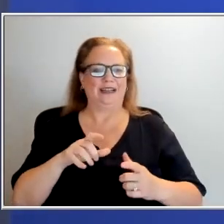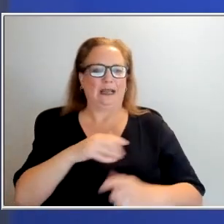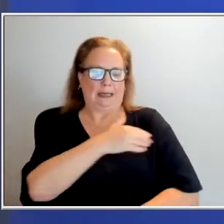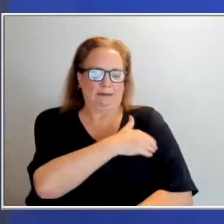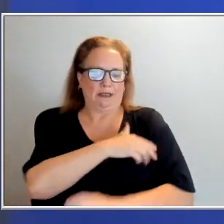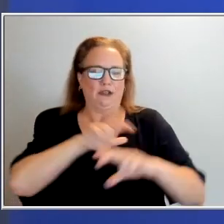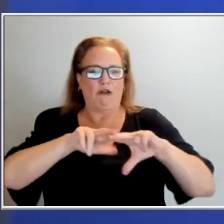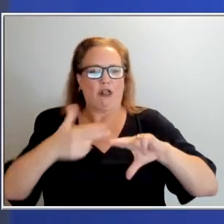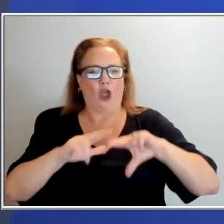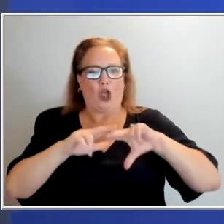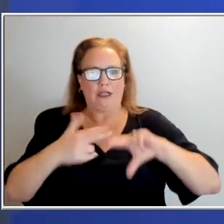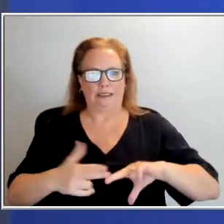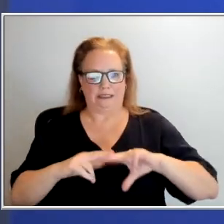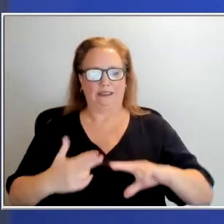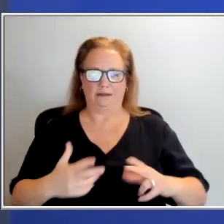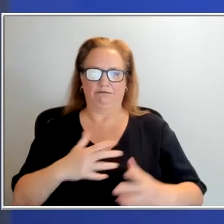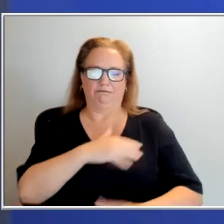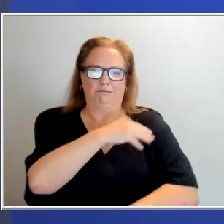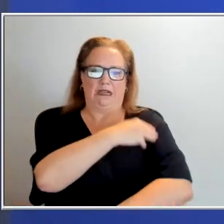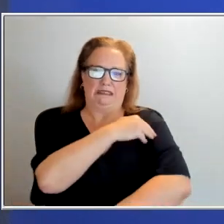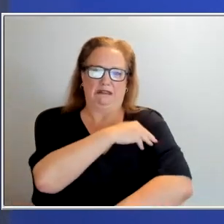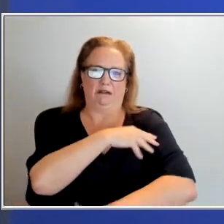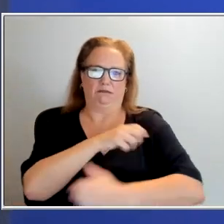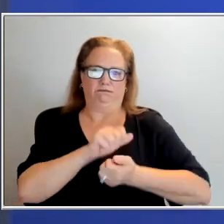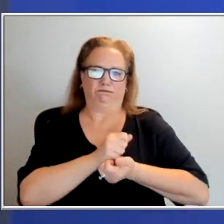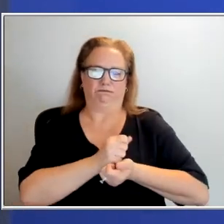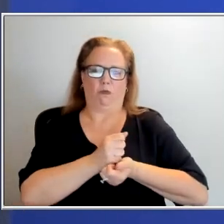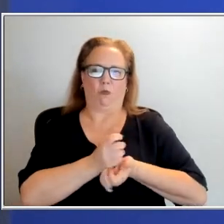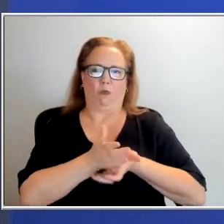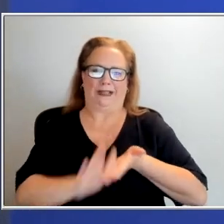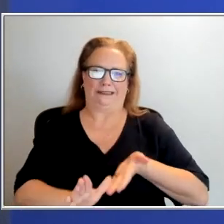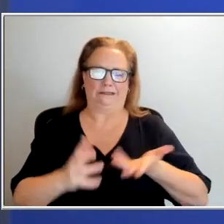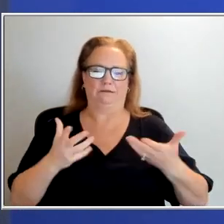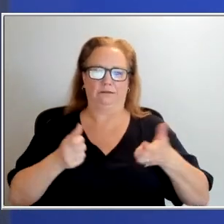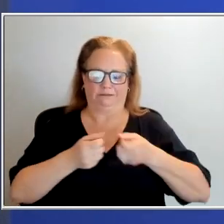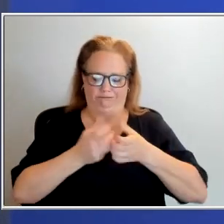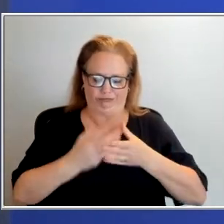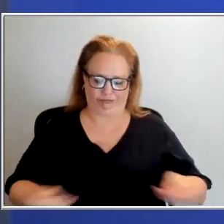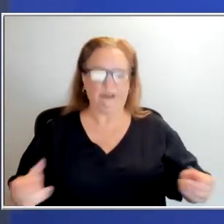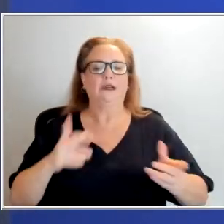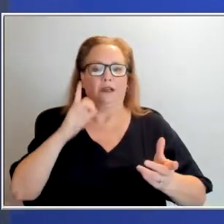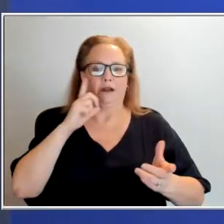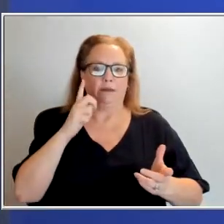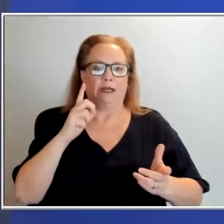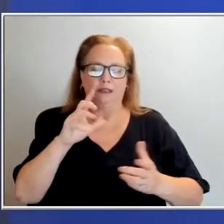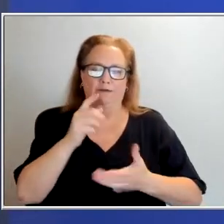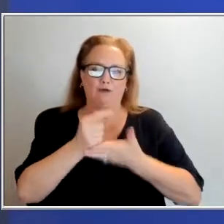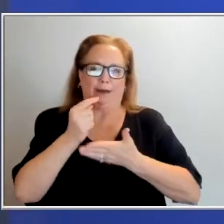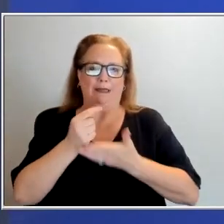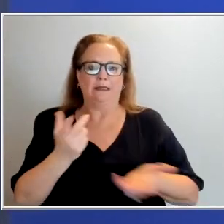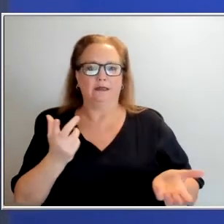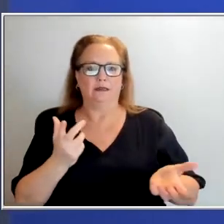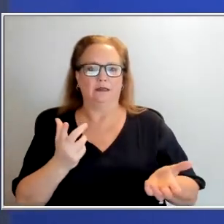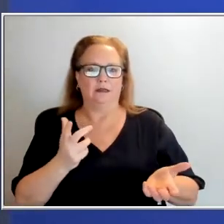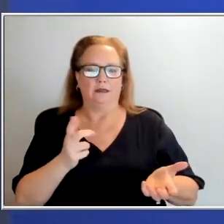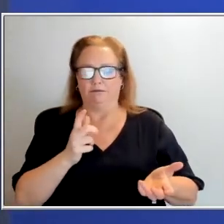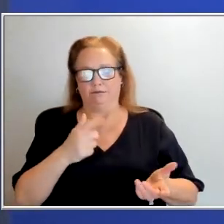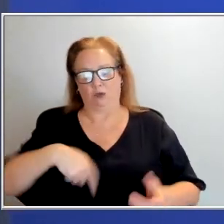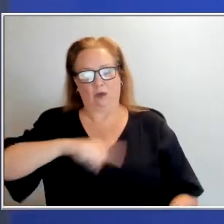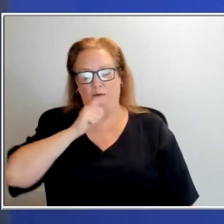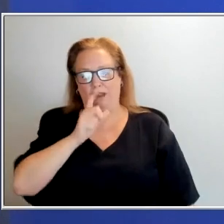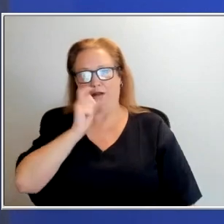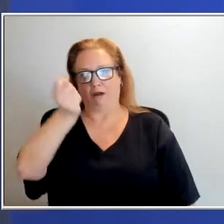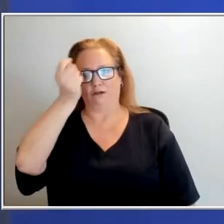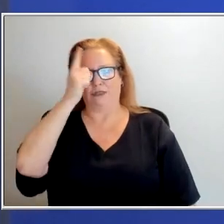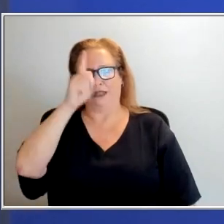muscle wasting that can occur certainly during cancer treatment, but in other conditions as well. It's poorly understood, actually, and really people